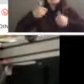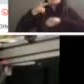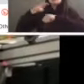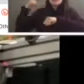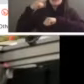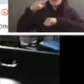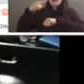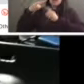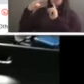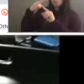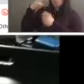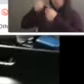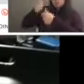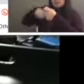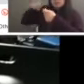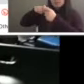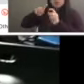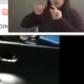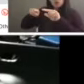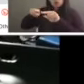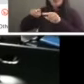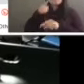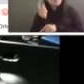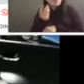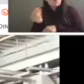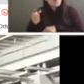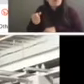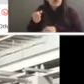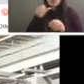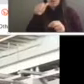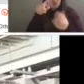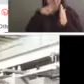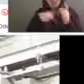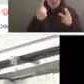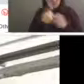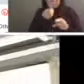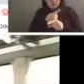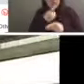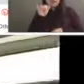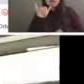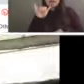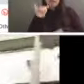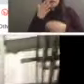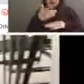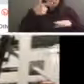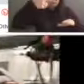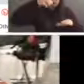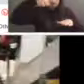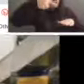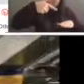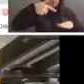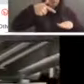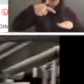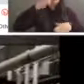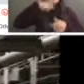flight it's going to. For those few bags that don't read properly, just after the laser, there is a